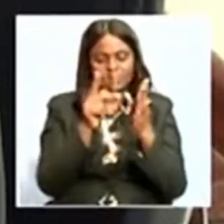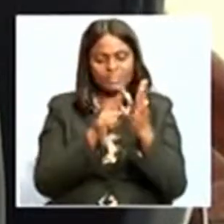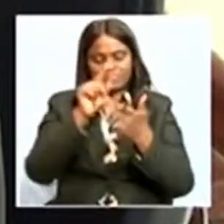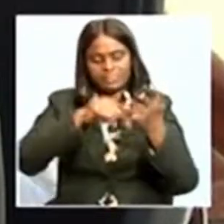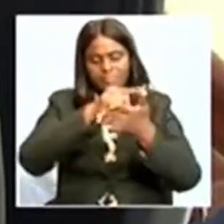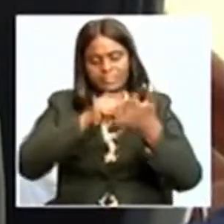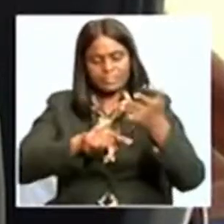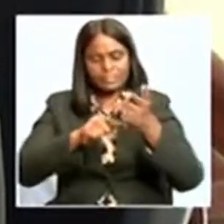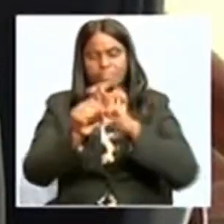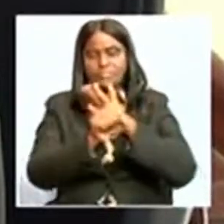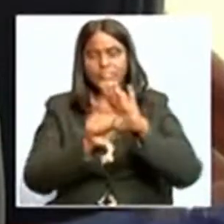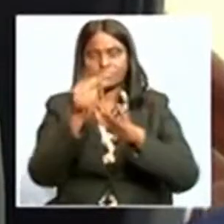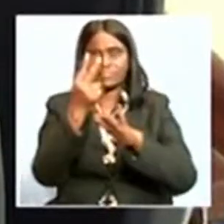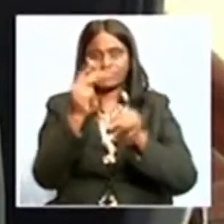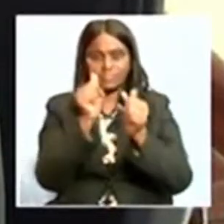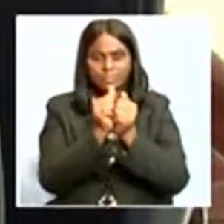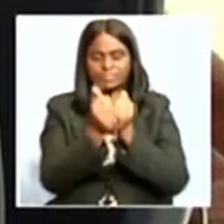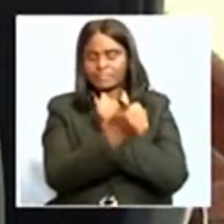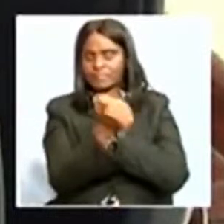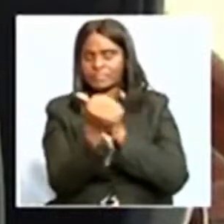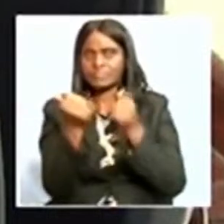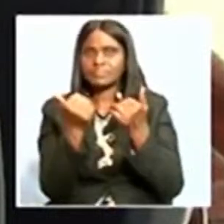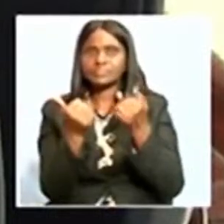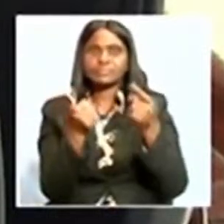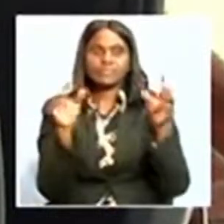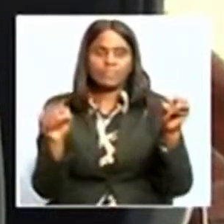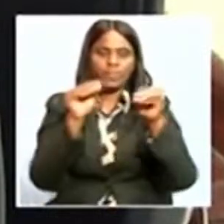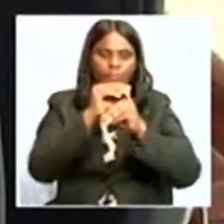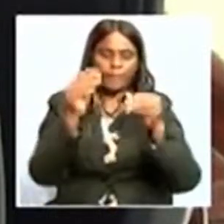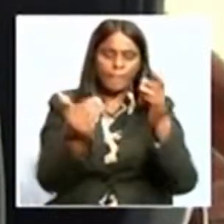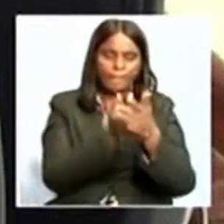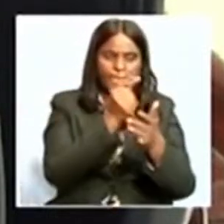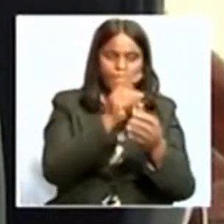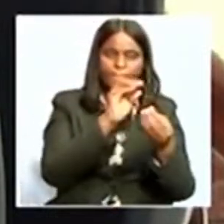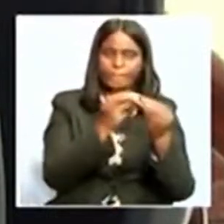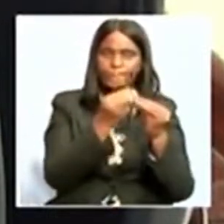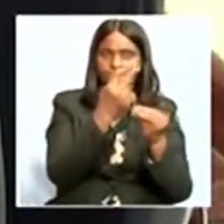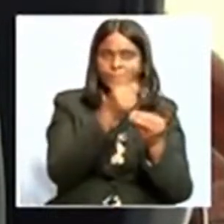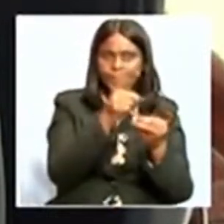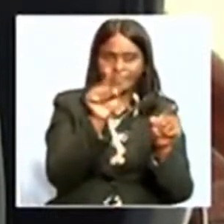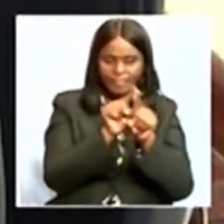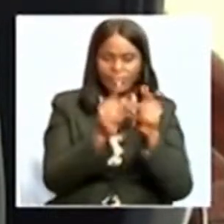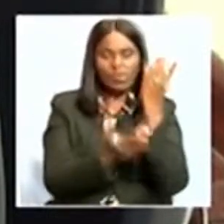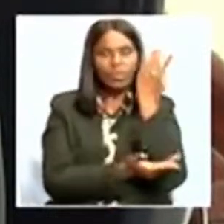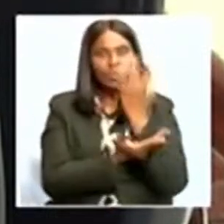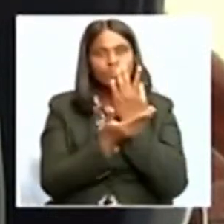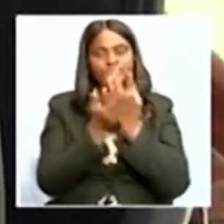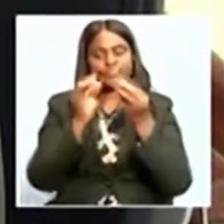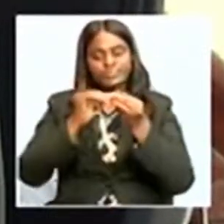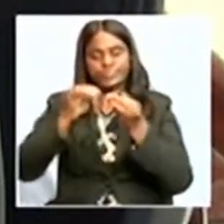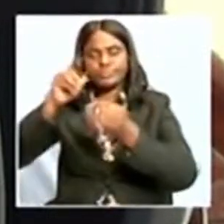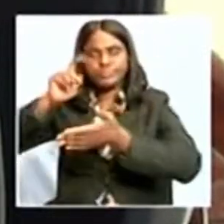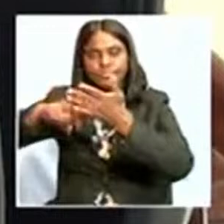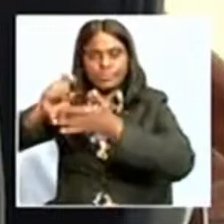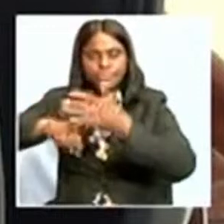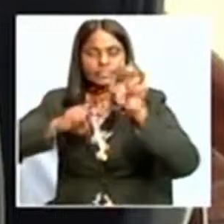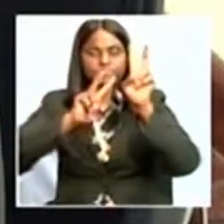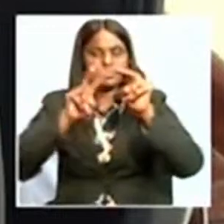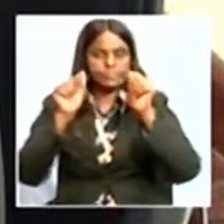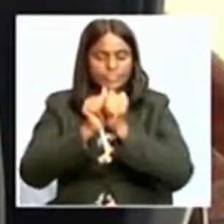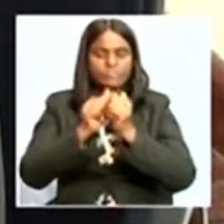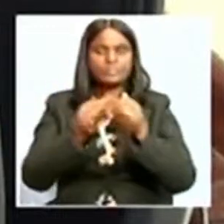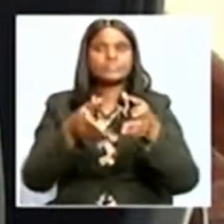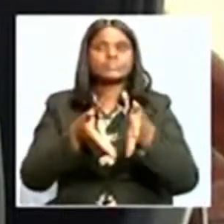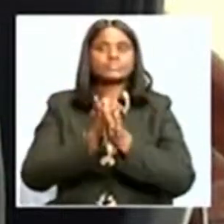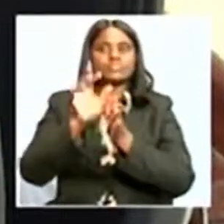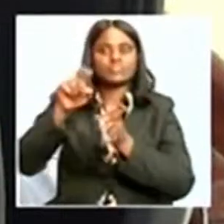of subsection 2 and the substitution, therefore, of the new subsection 2, so as to enhance tax monitoring and compliance by